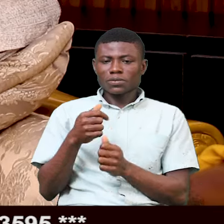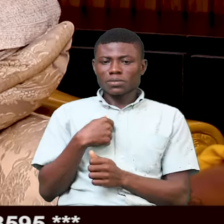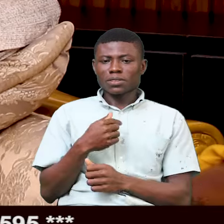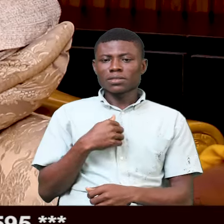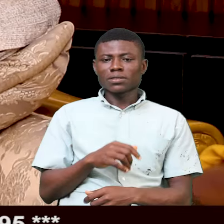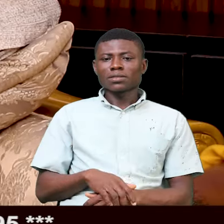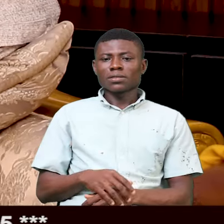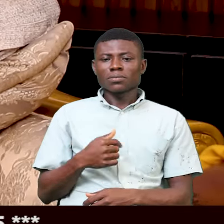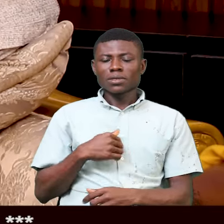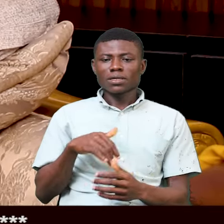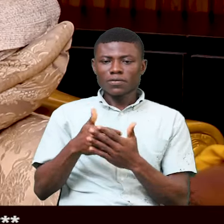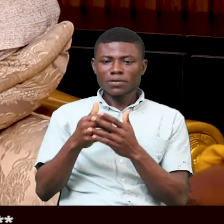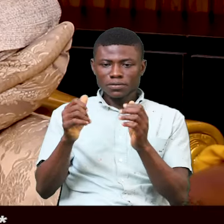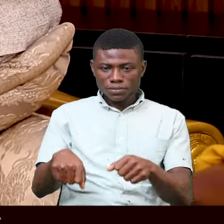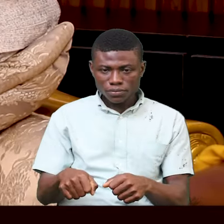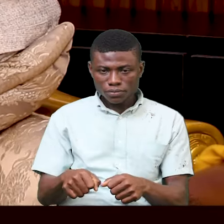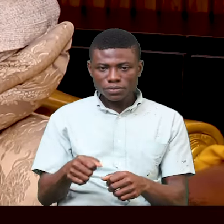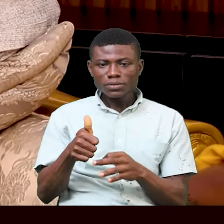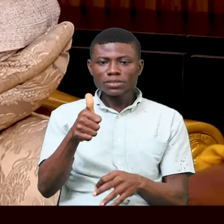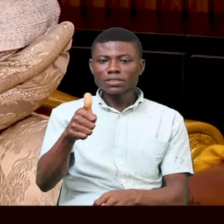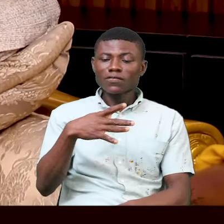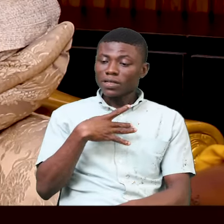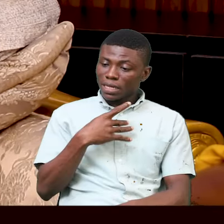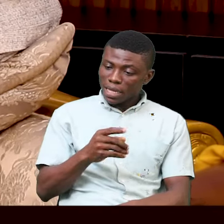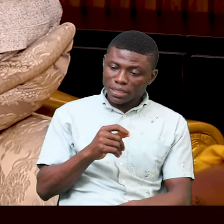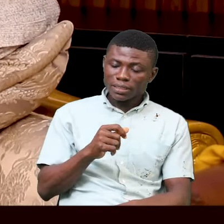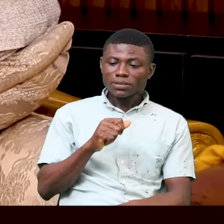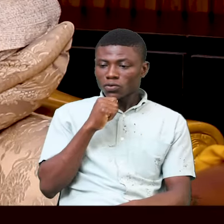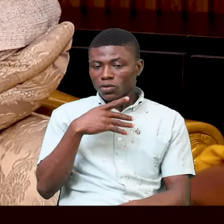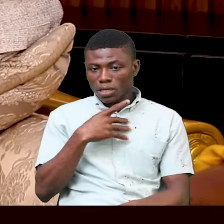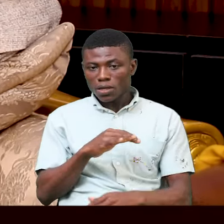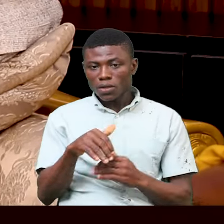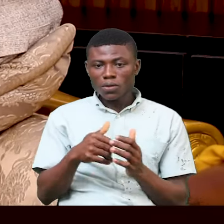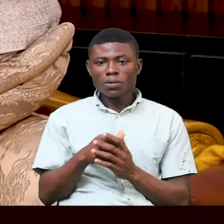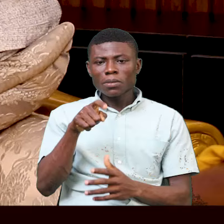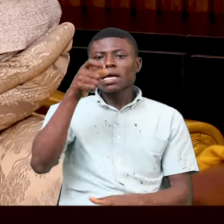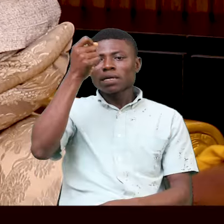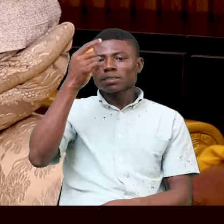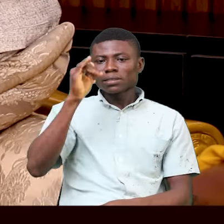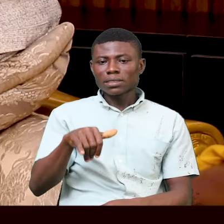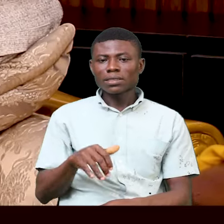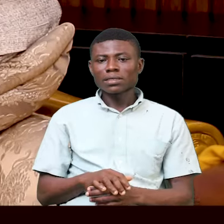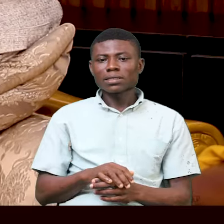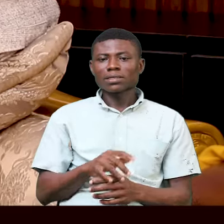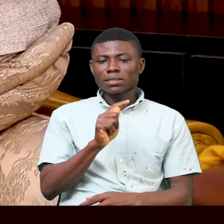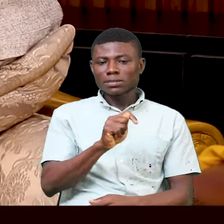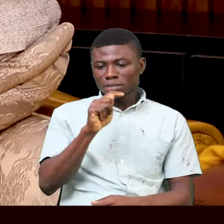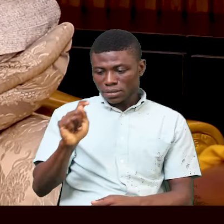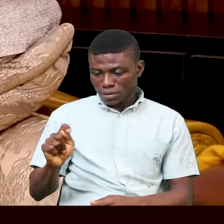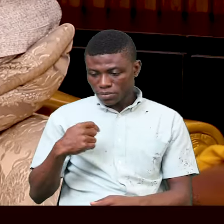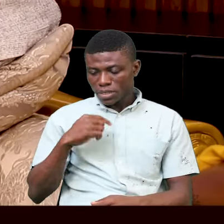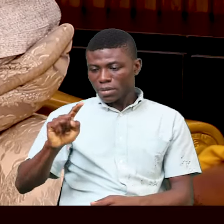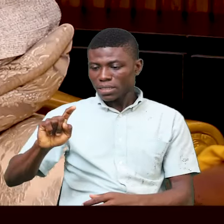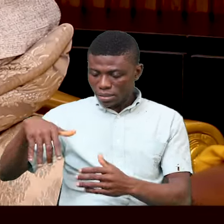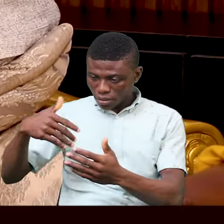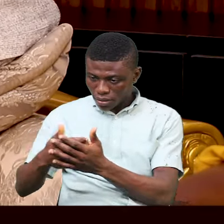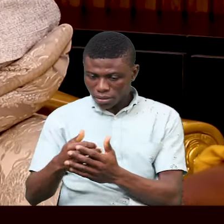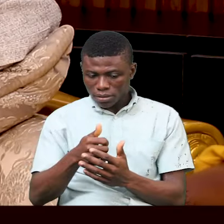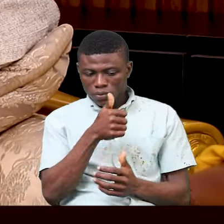hu a me du ho opewu ompewu ma hu no se lore fe a me hie di me bedu